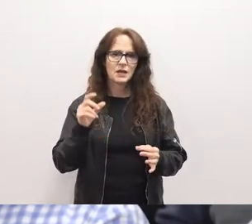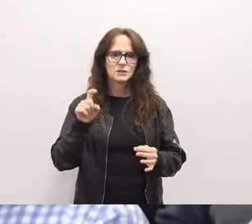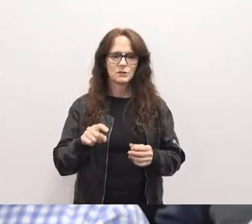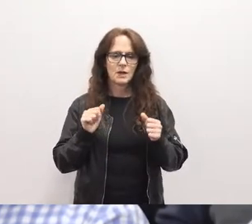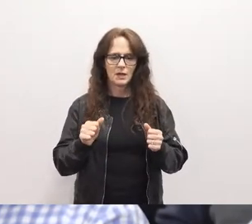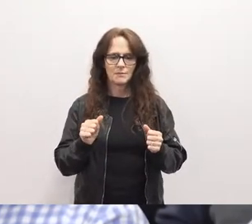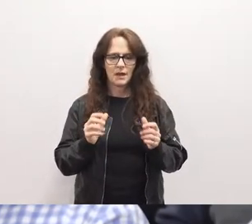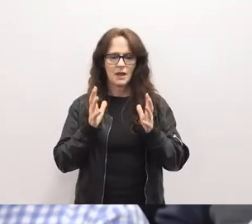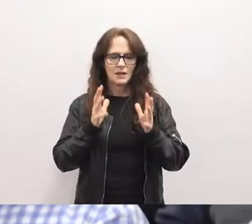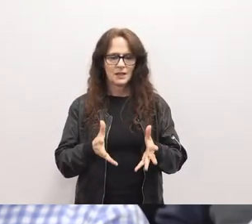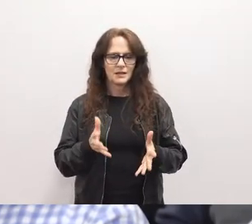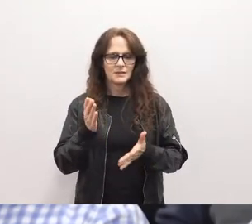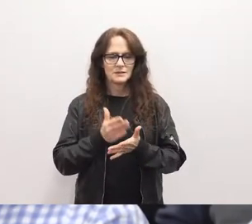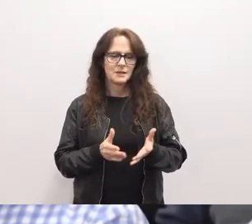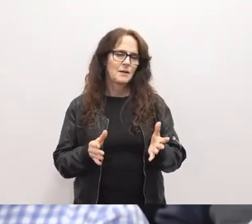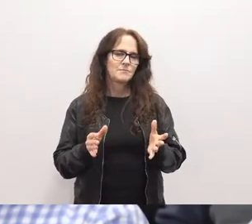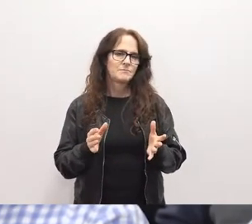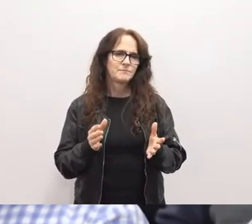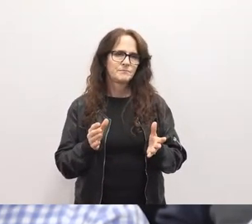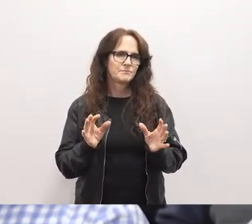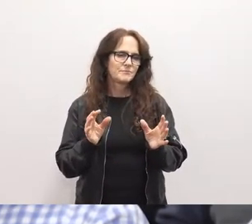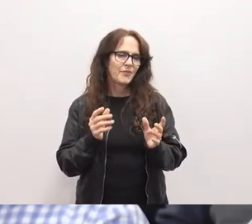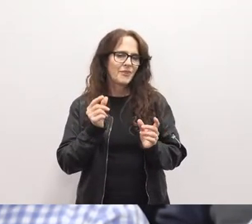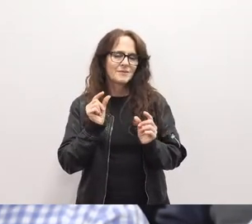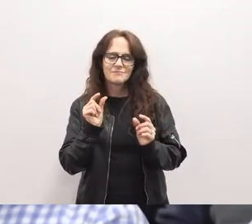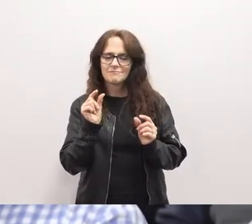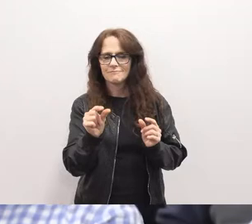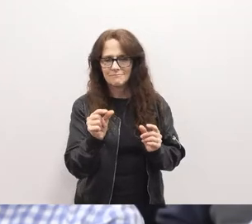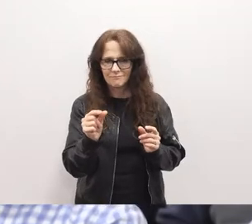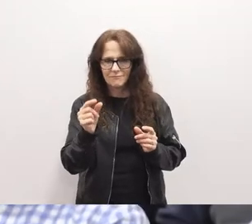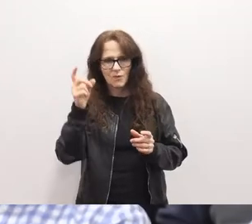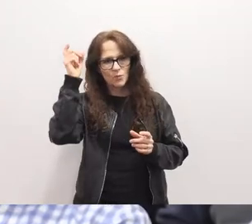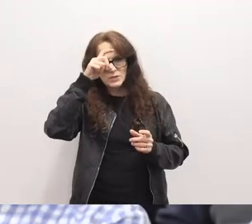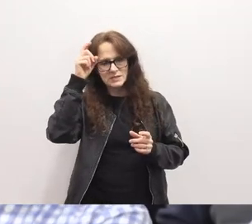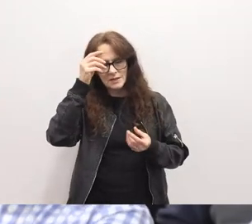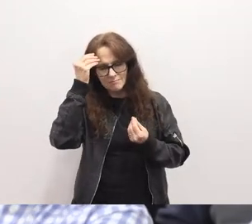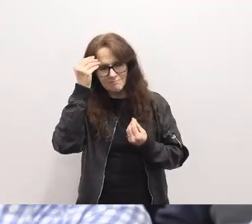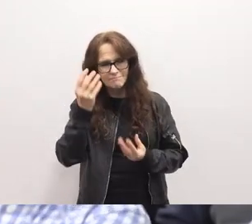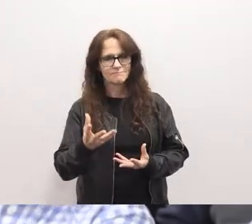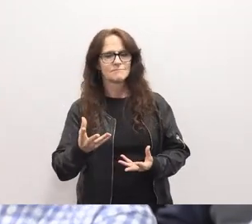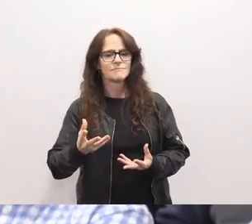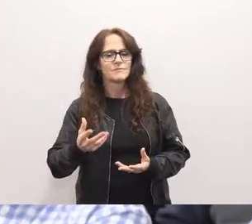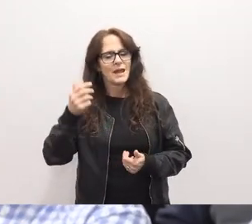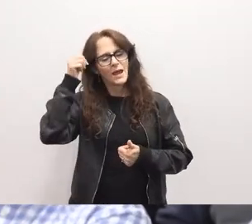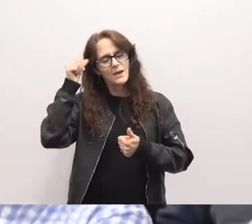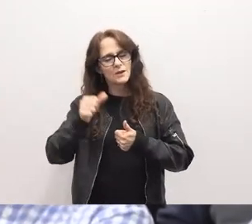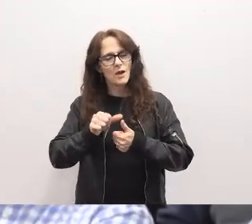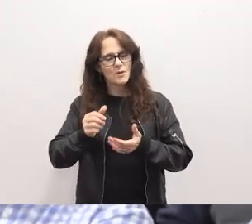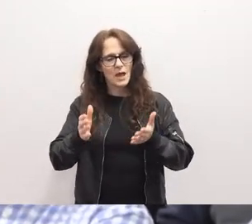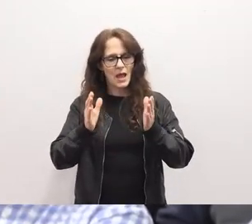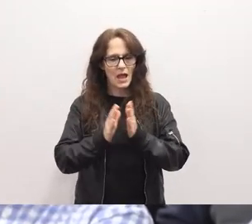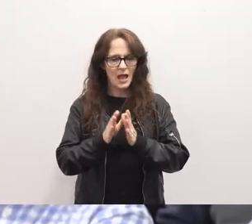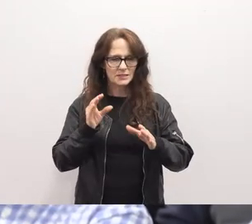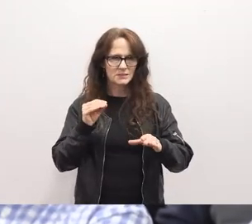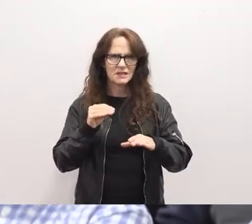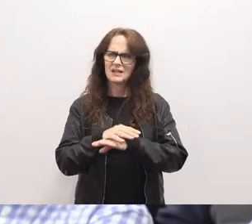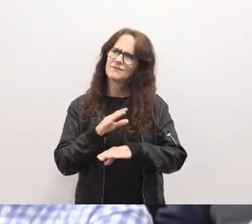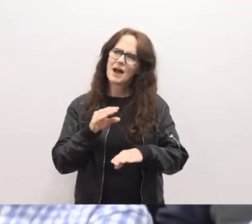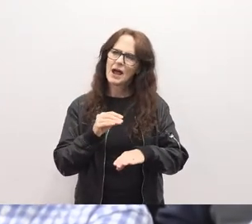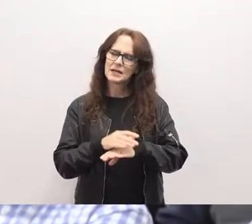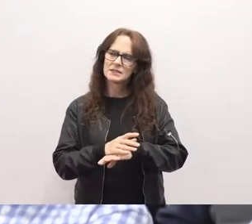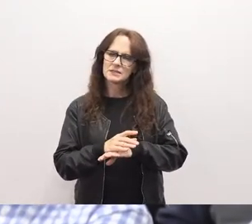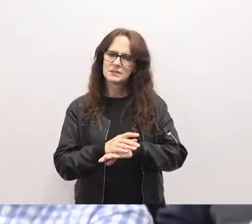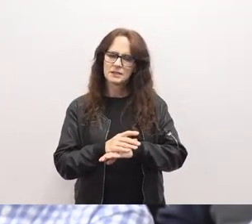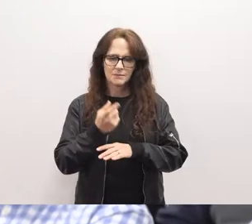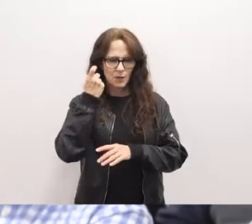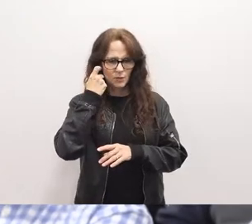to leave you with some pearl of wisdom regarding that. I recall that I was asked to give advice to